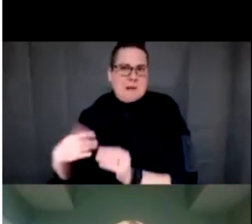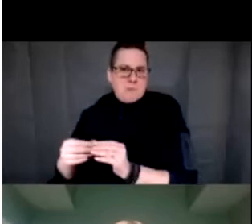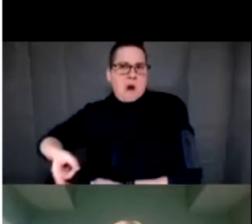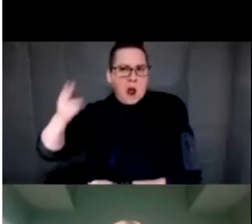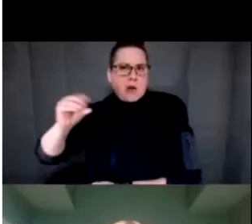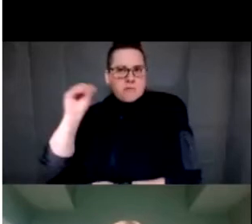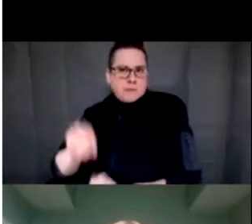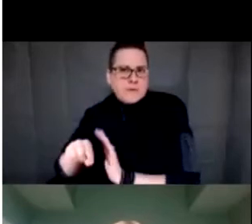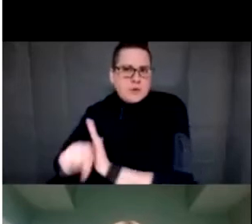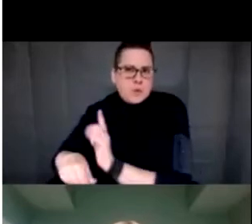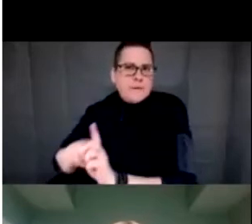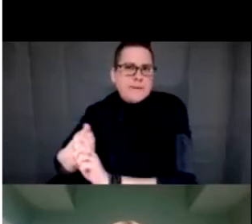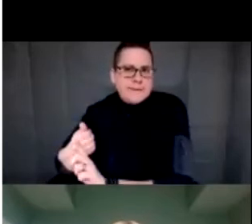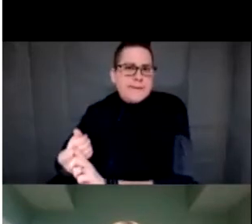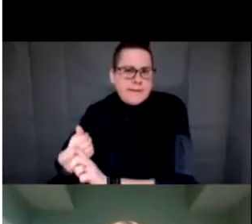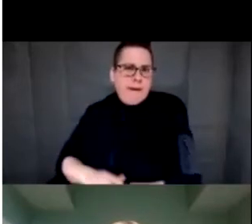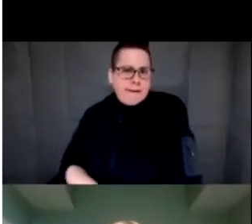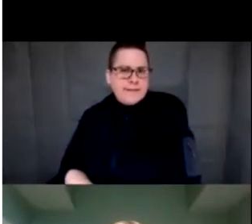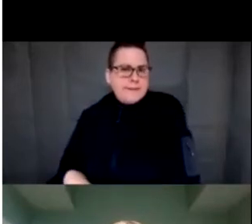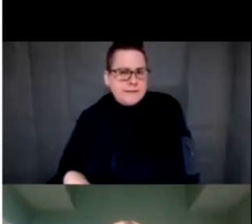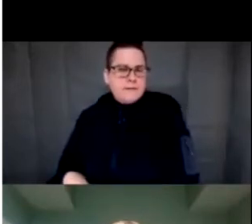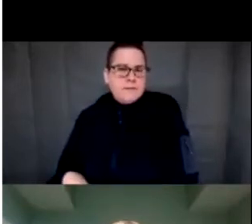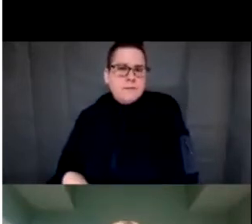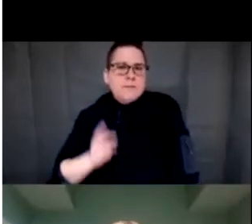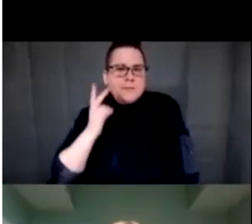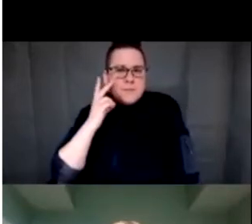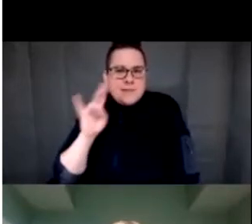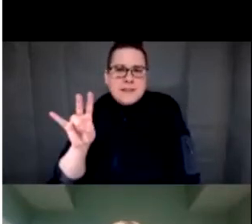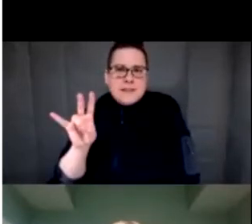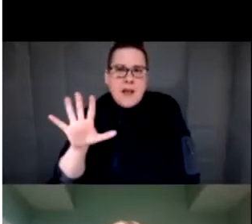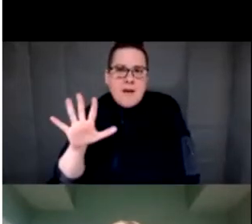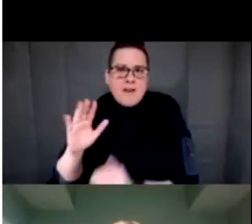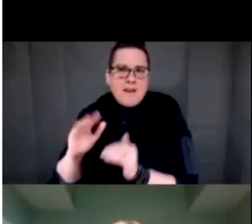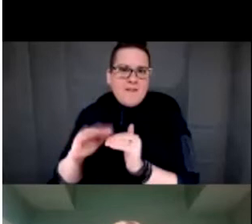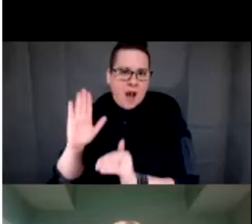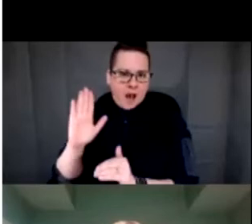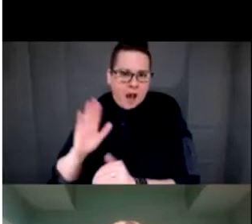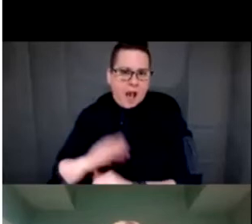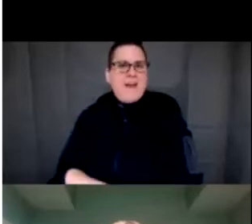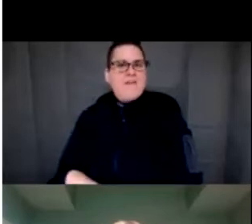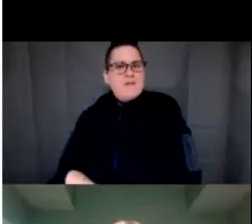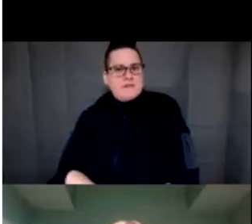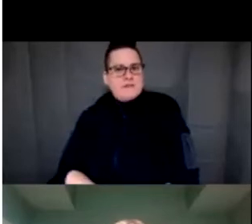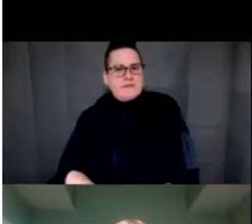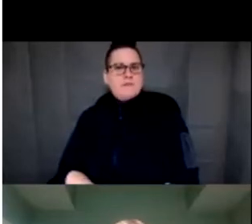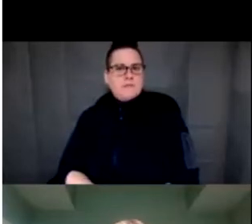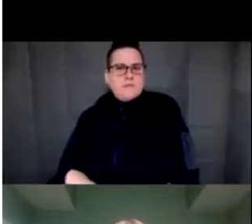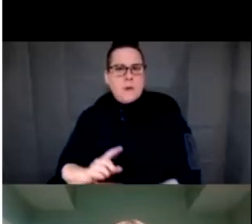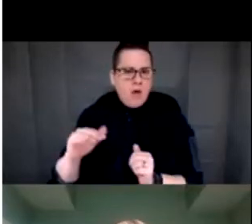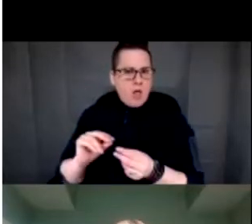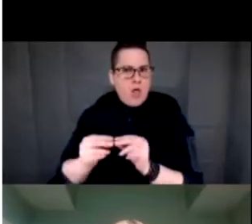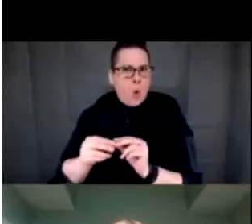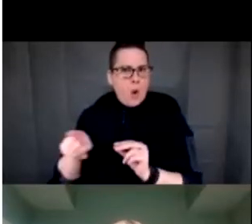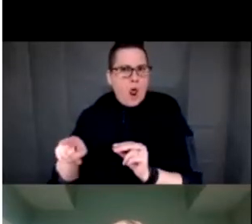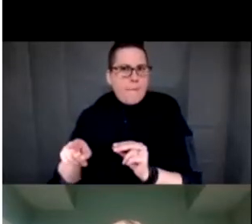suicide rates. So you can see in the 75 and older, but these numbers have certainly been